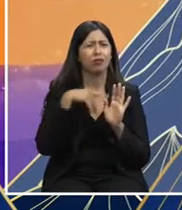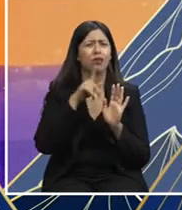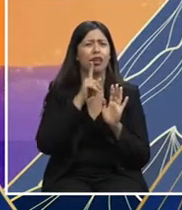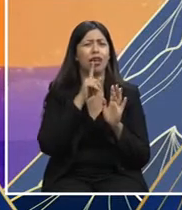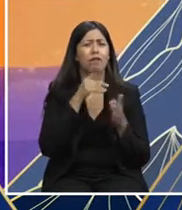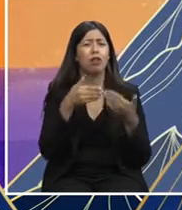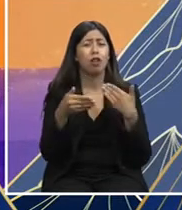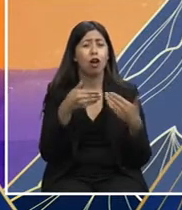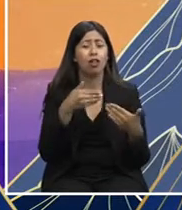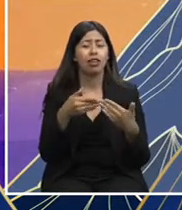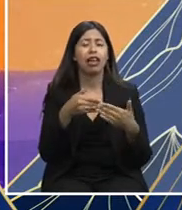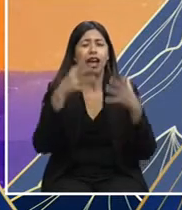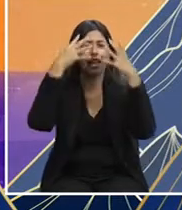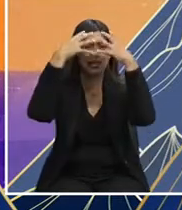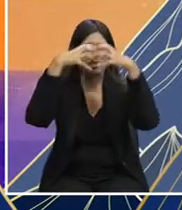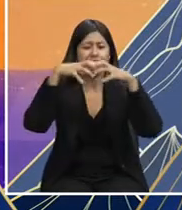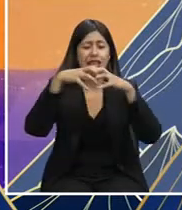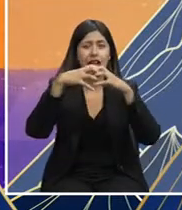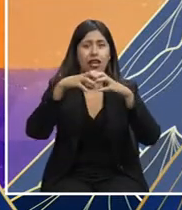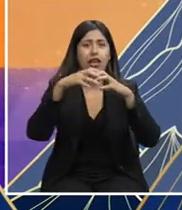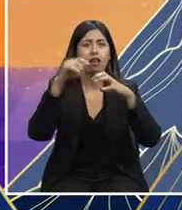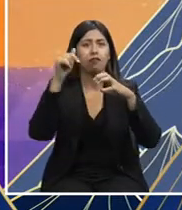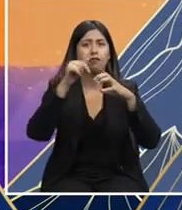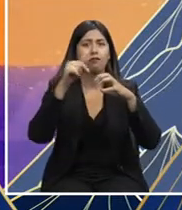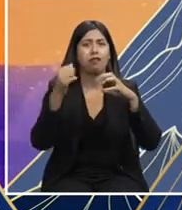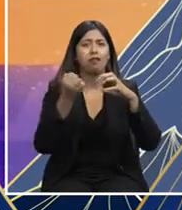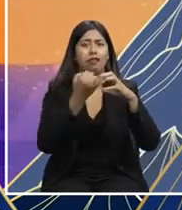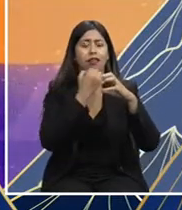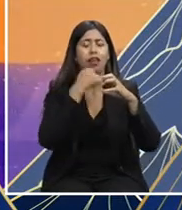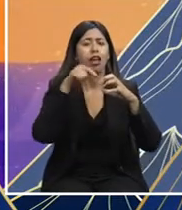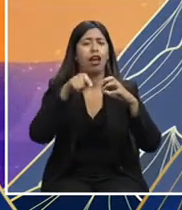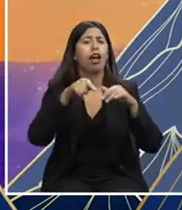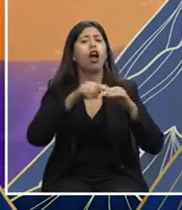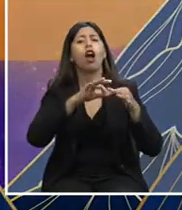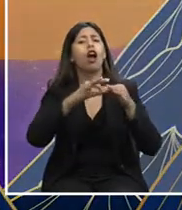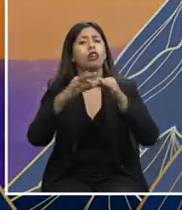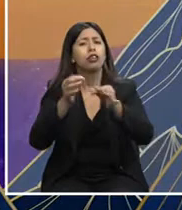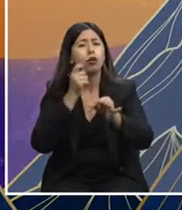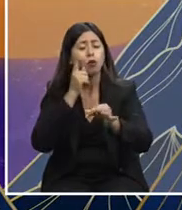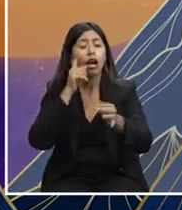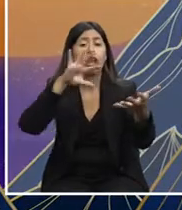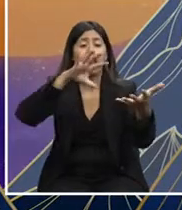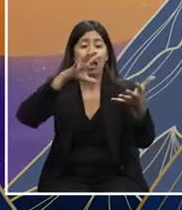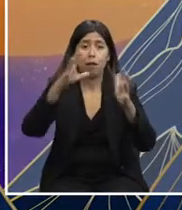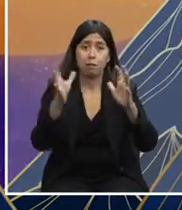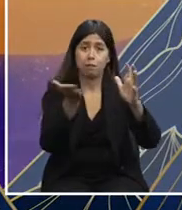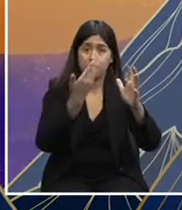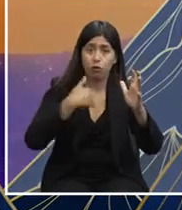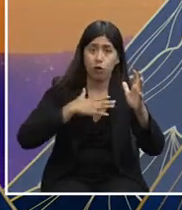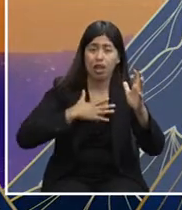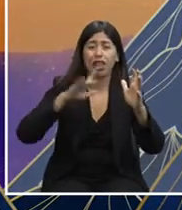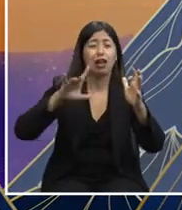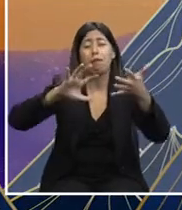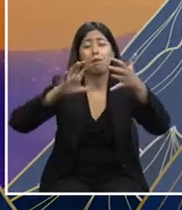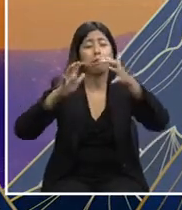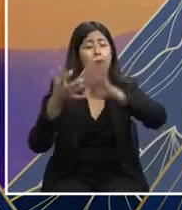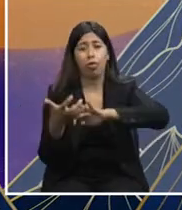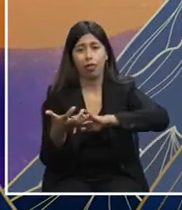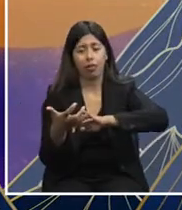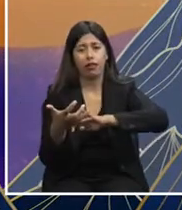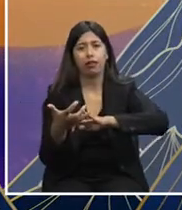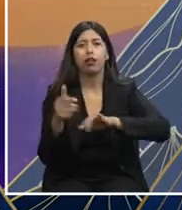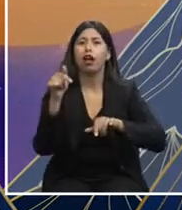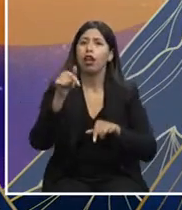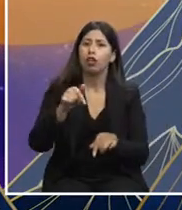planet. And the ways to overcome this bug, to gain control over our destinies. Why?